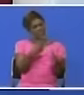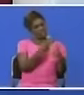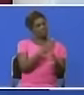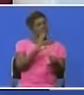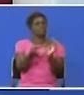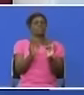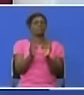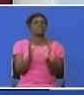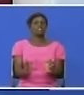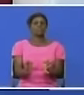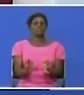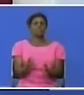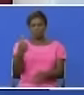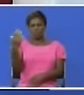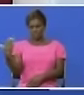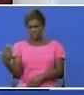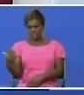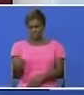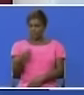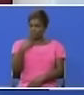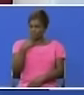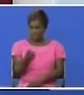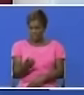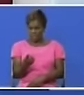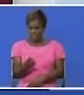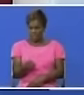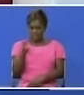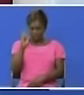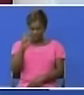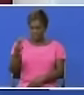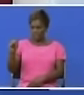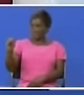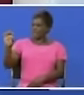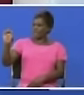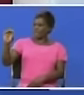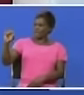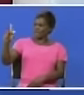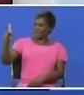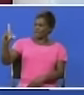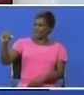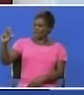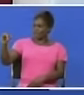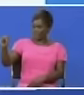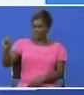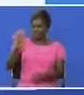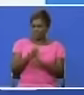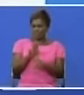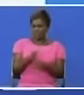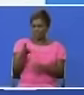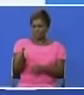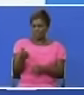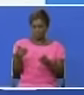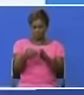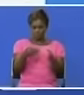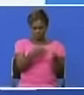interpretations of. And I'll tell you one thing is, even if you say, okay, let's take a look at Netflix, and there's many people even on social media who are saying a lot of these banned